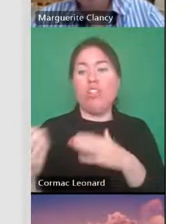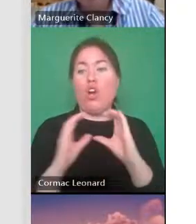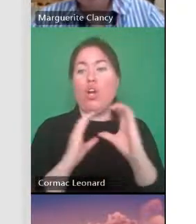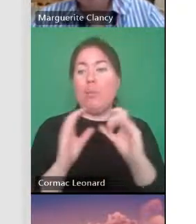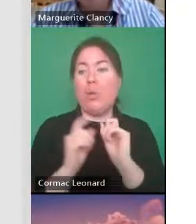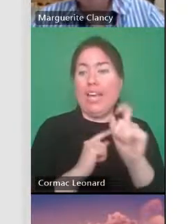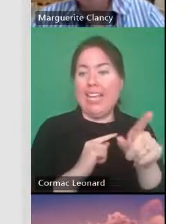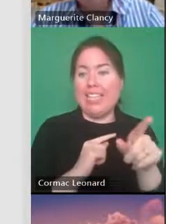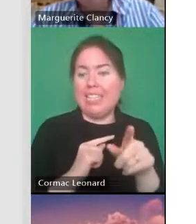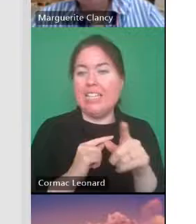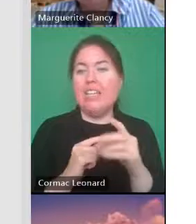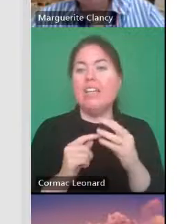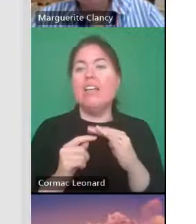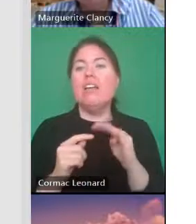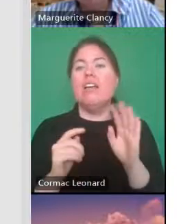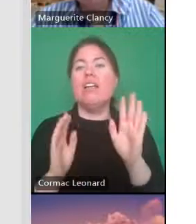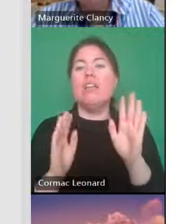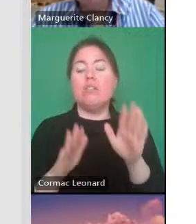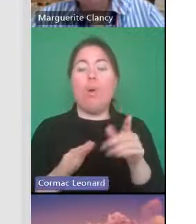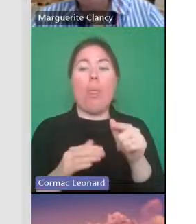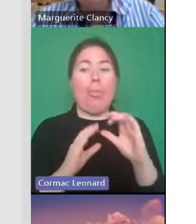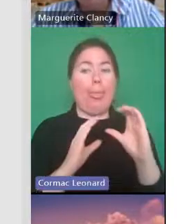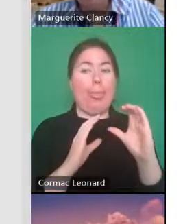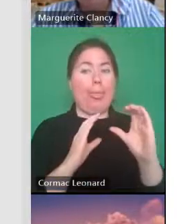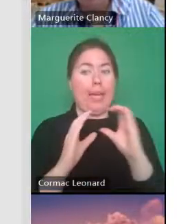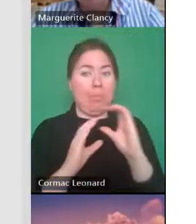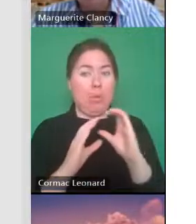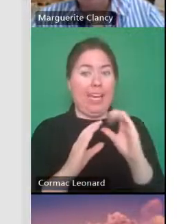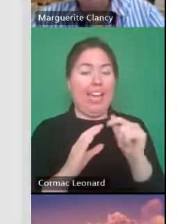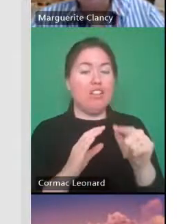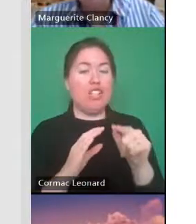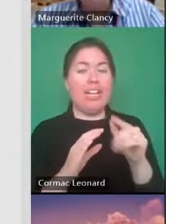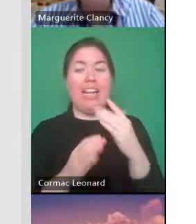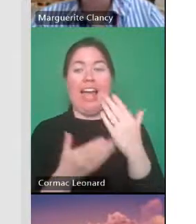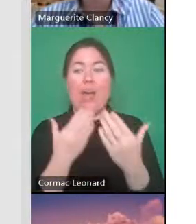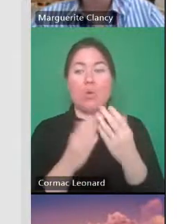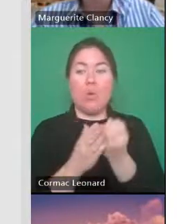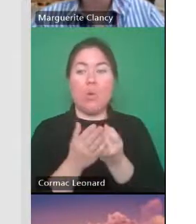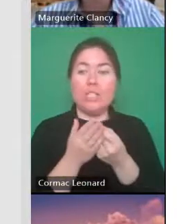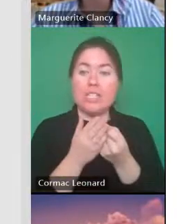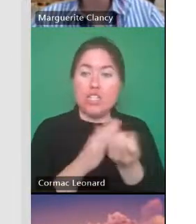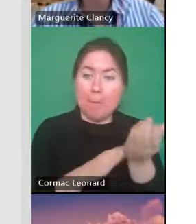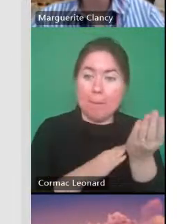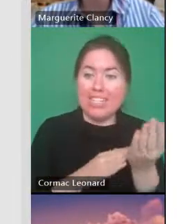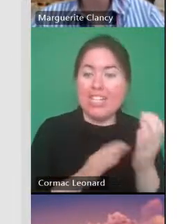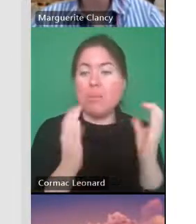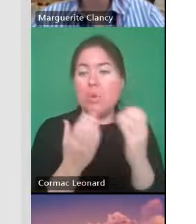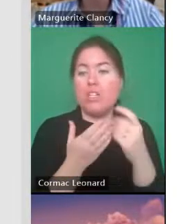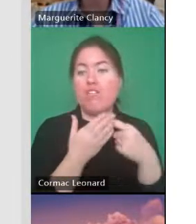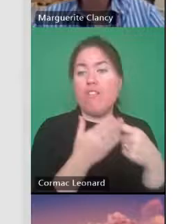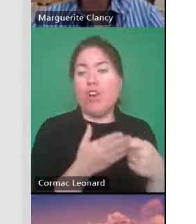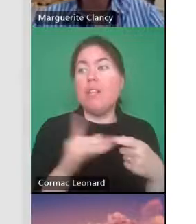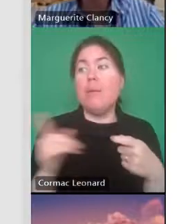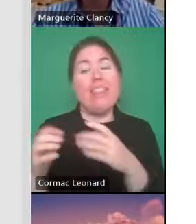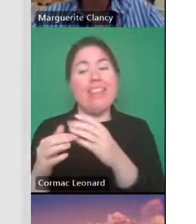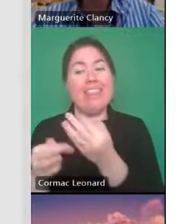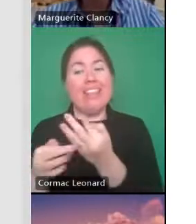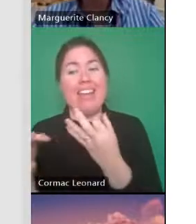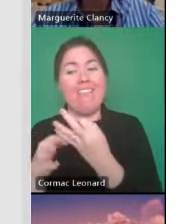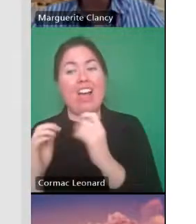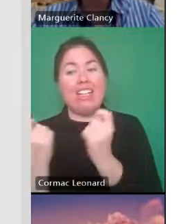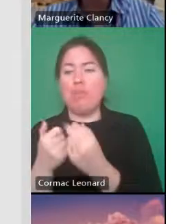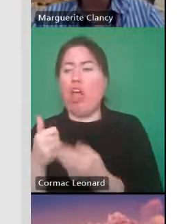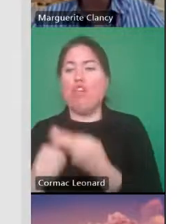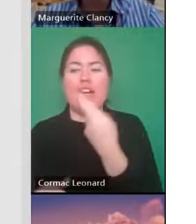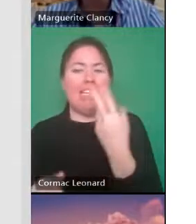what we're telling you and describing you today is the communication channel to submit community referrals. Safeguarding teams have a case